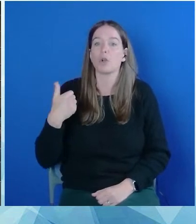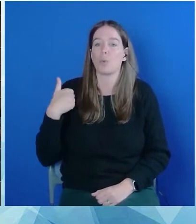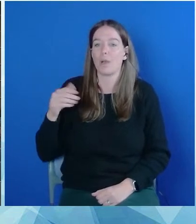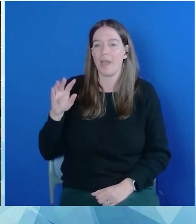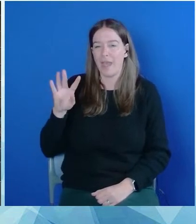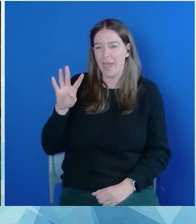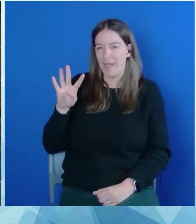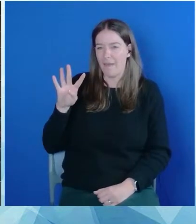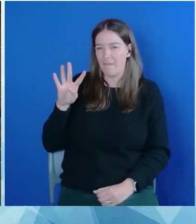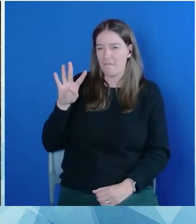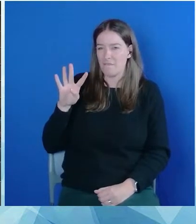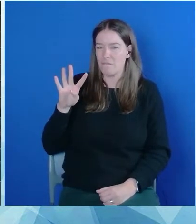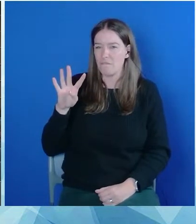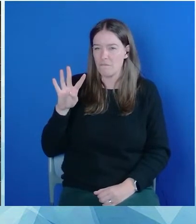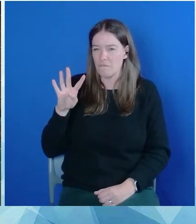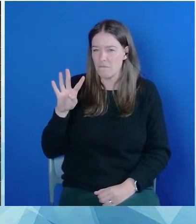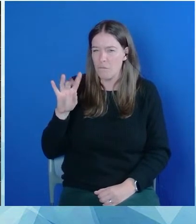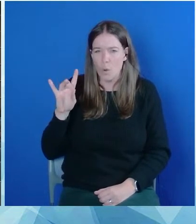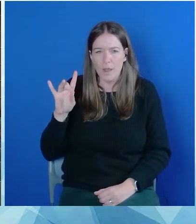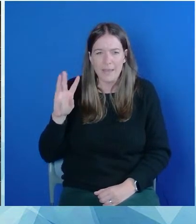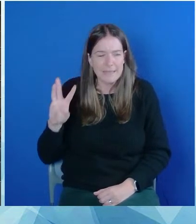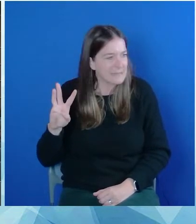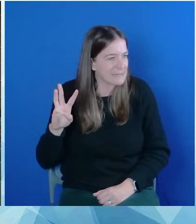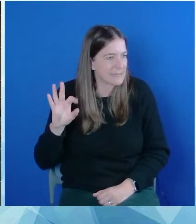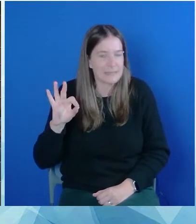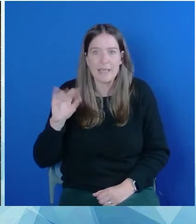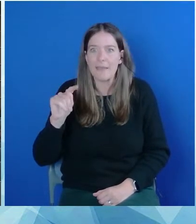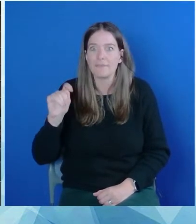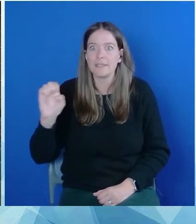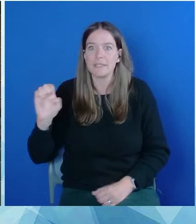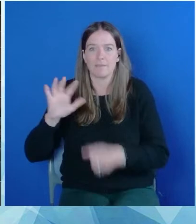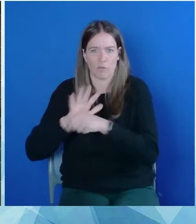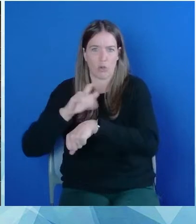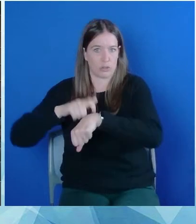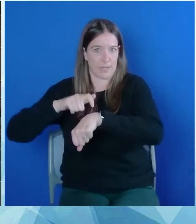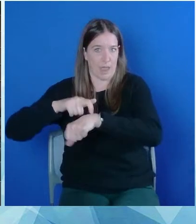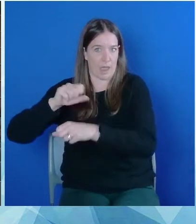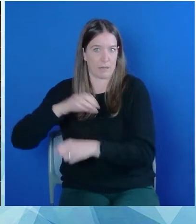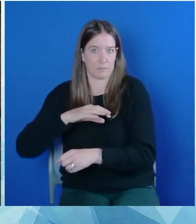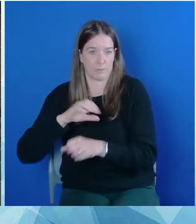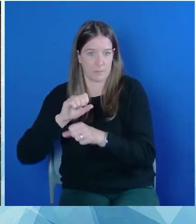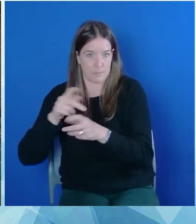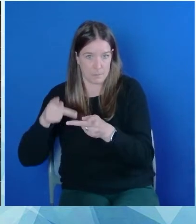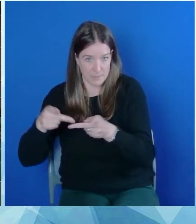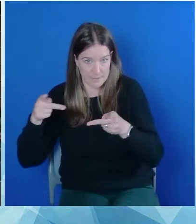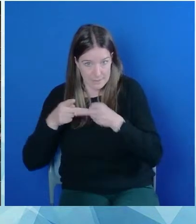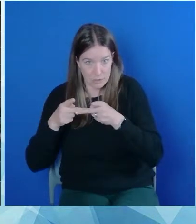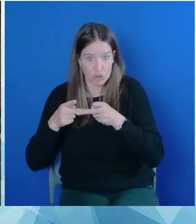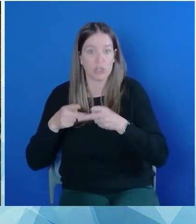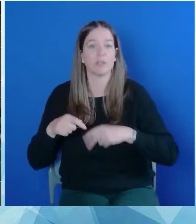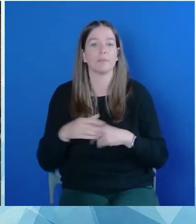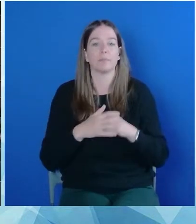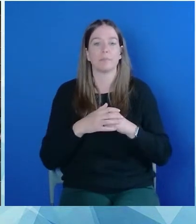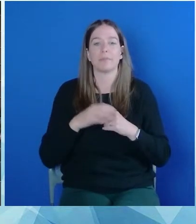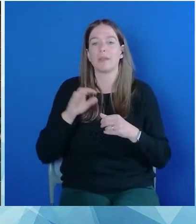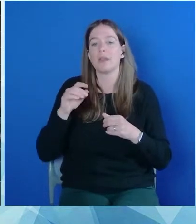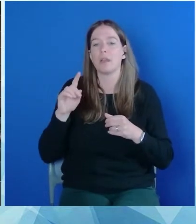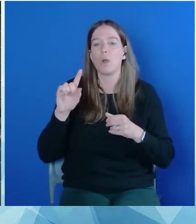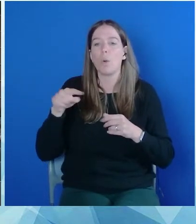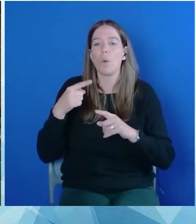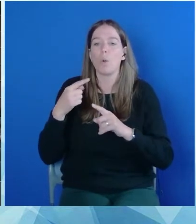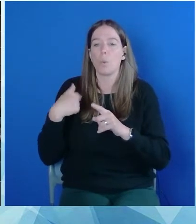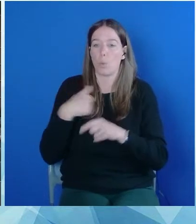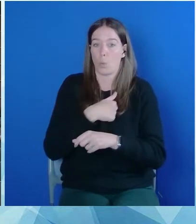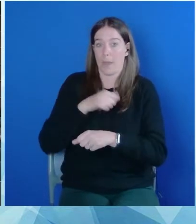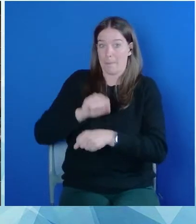8.5 FTE at PC. At that time, we employed 707 employees. Only